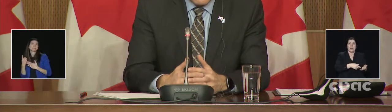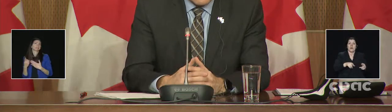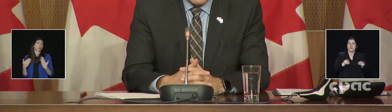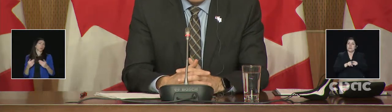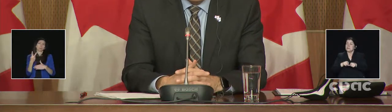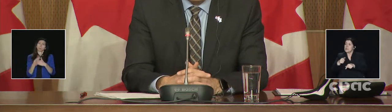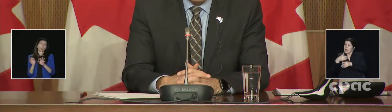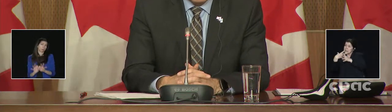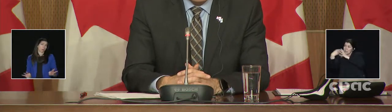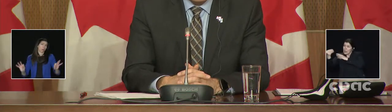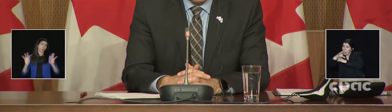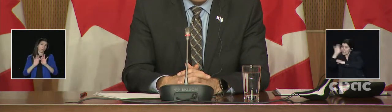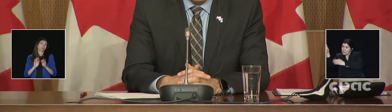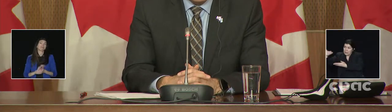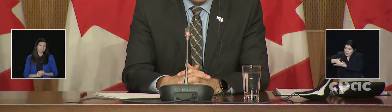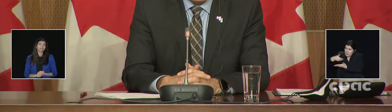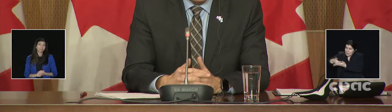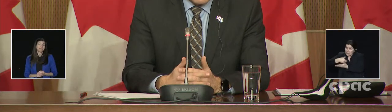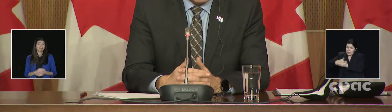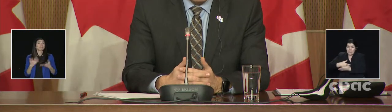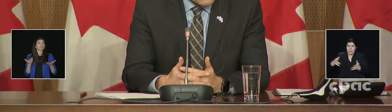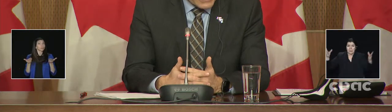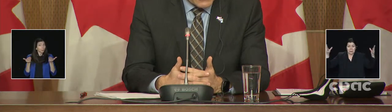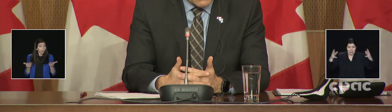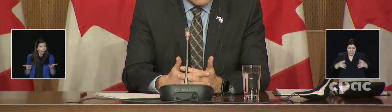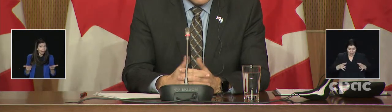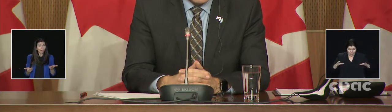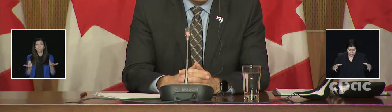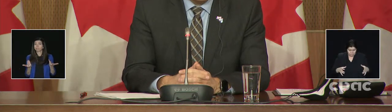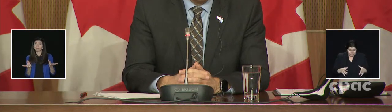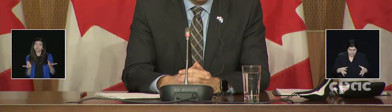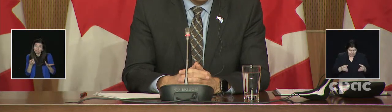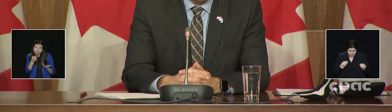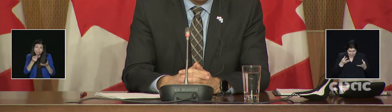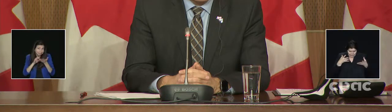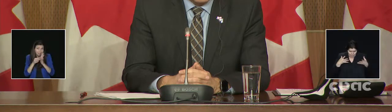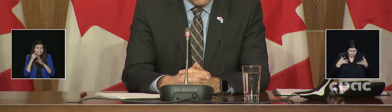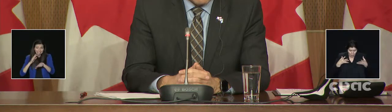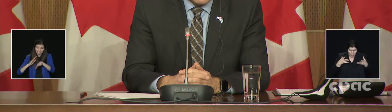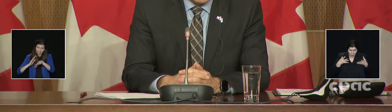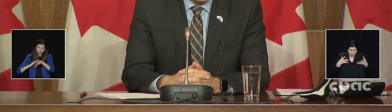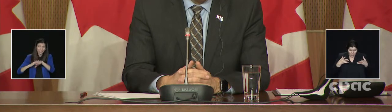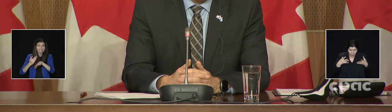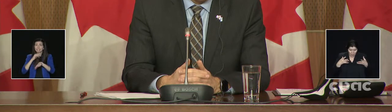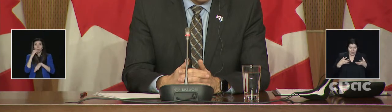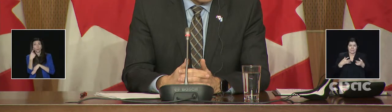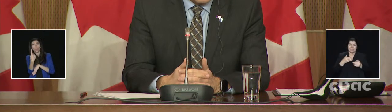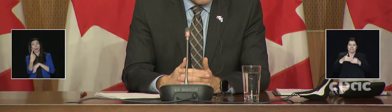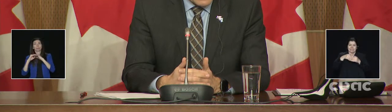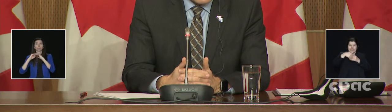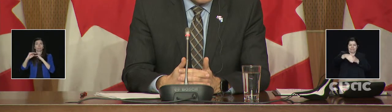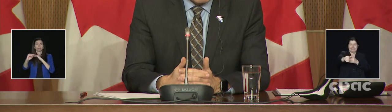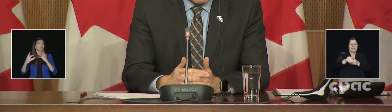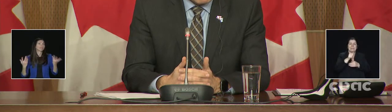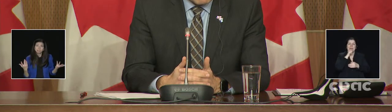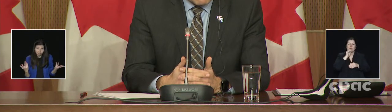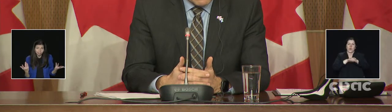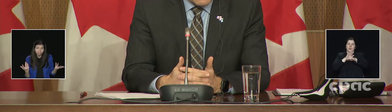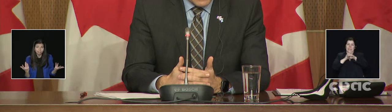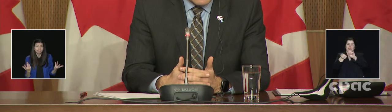the resulting advice to Canadians therefore changes as the situation evolves. The